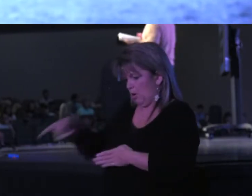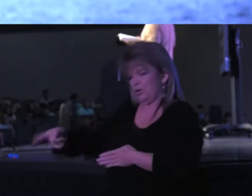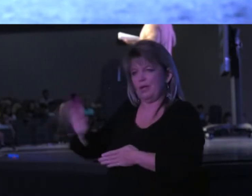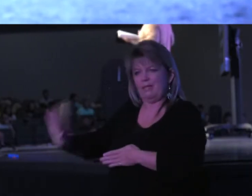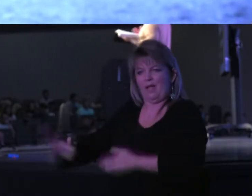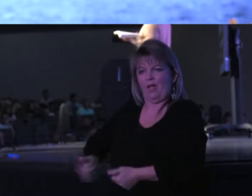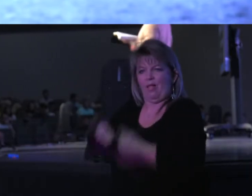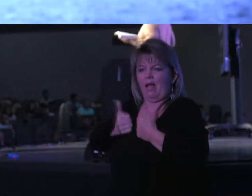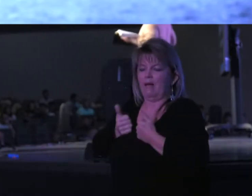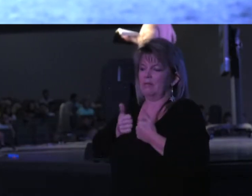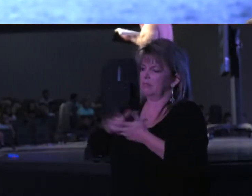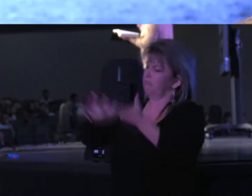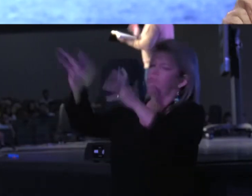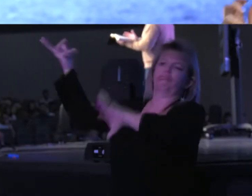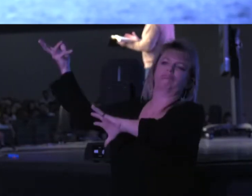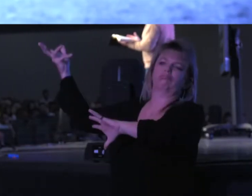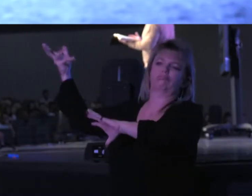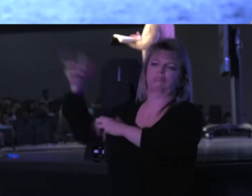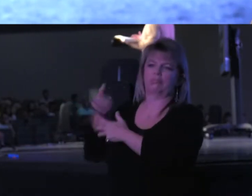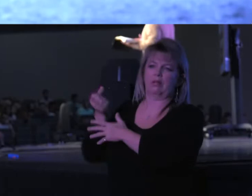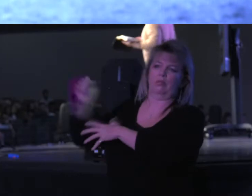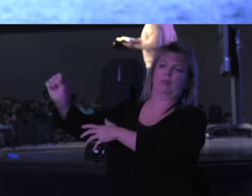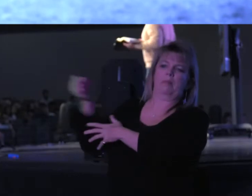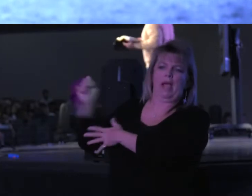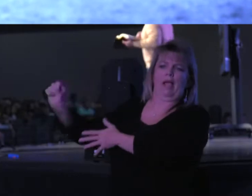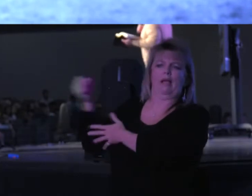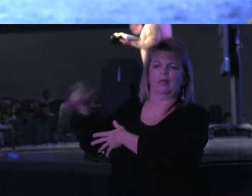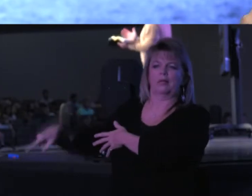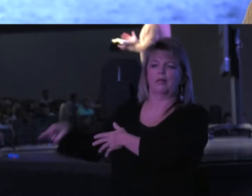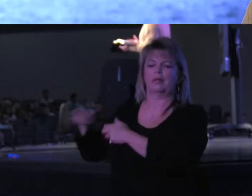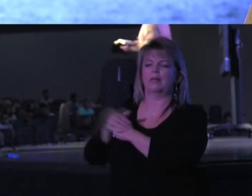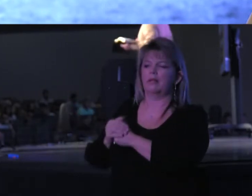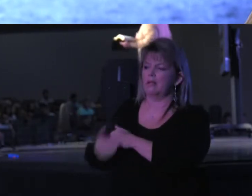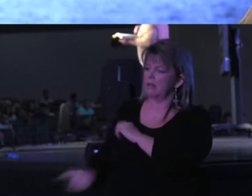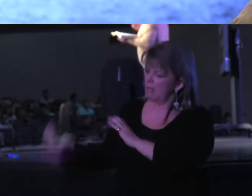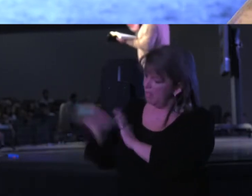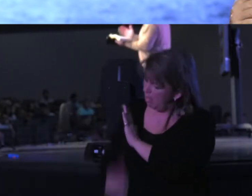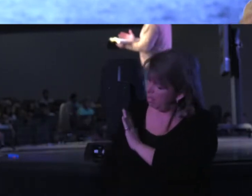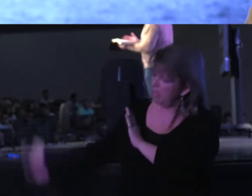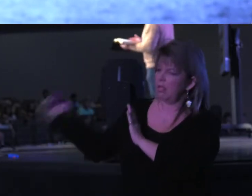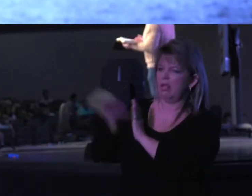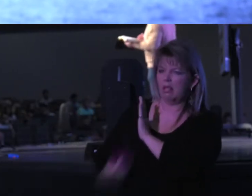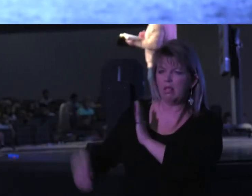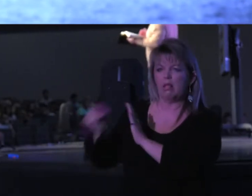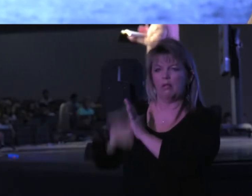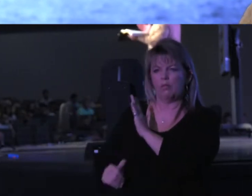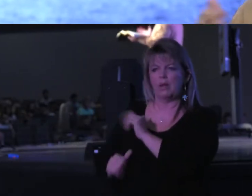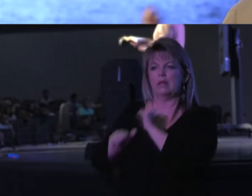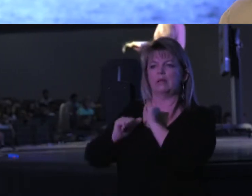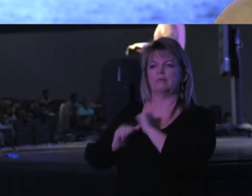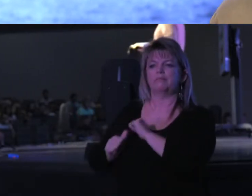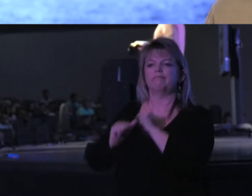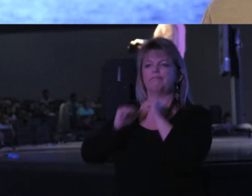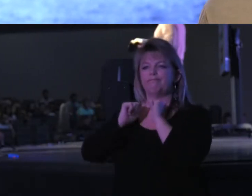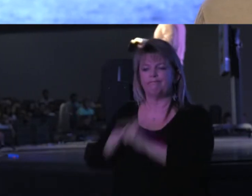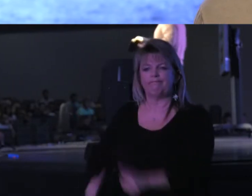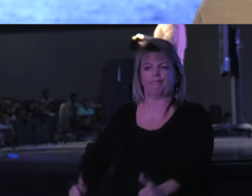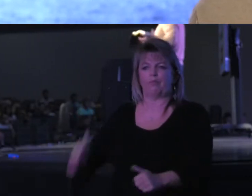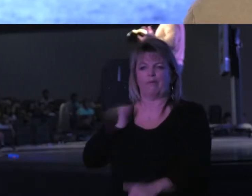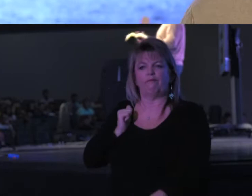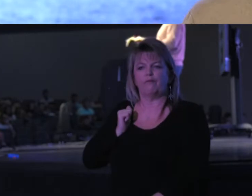is in constant chaos and rebellion, and they have repeatedly refused